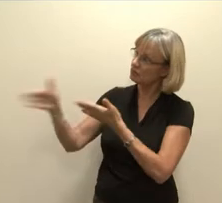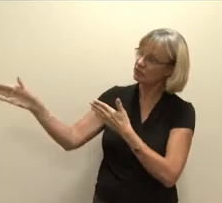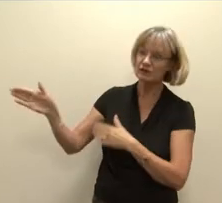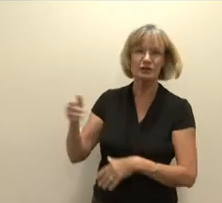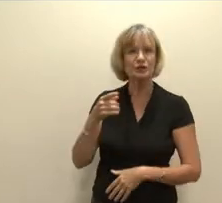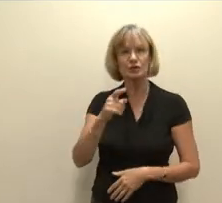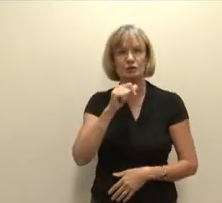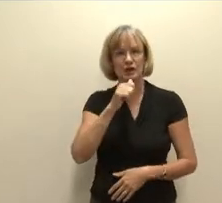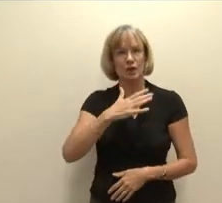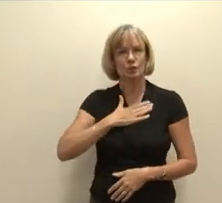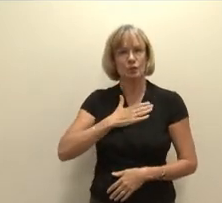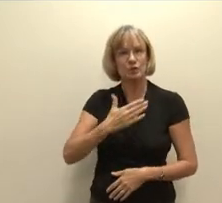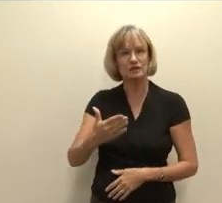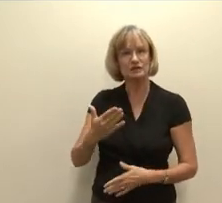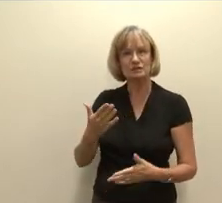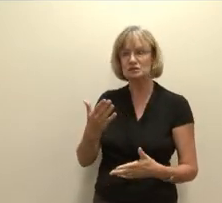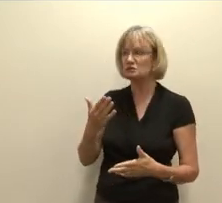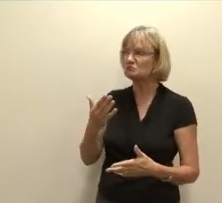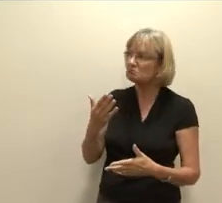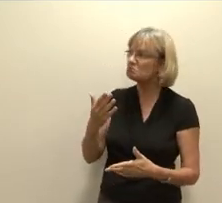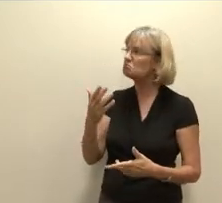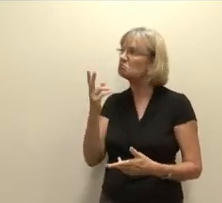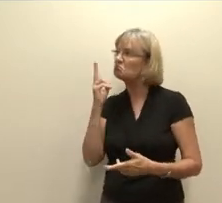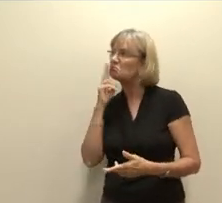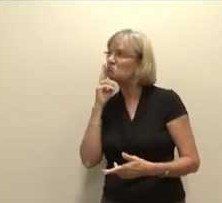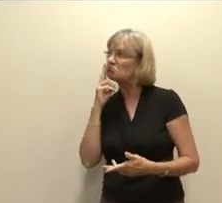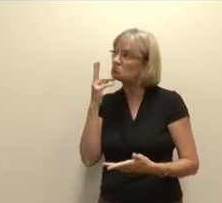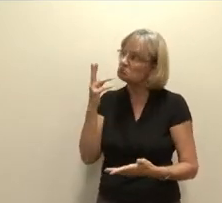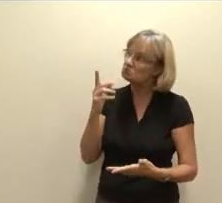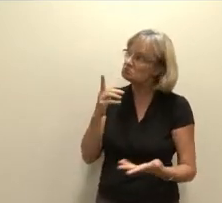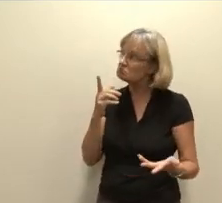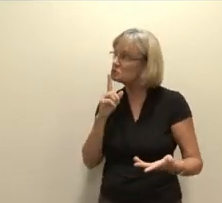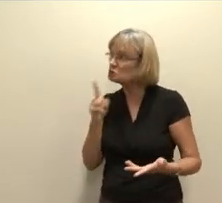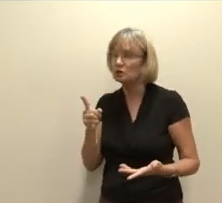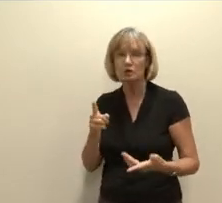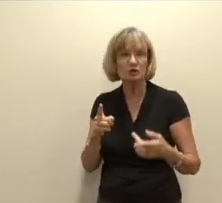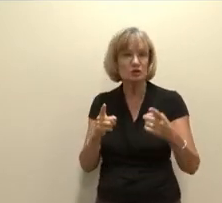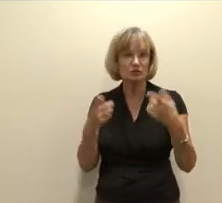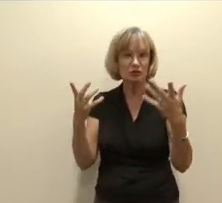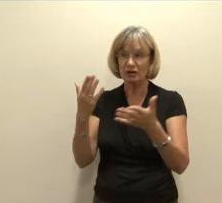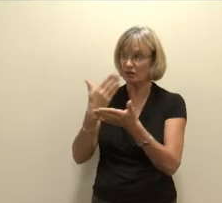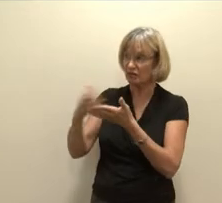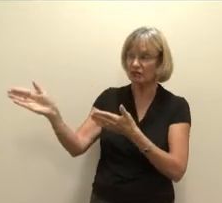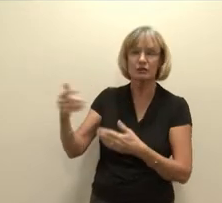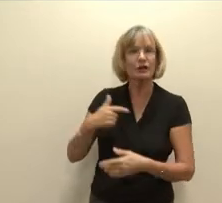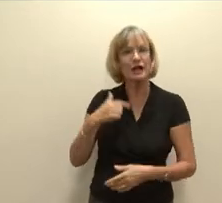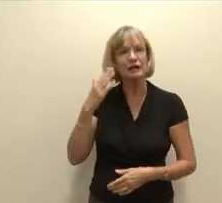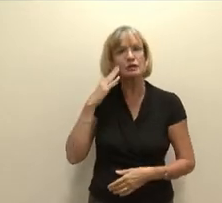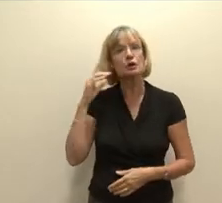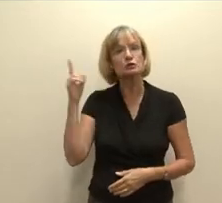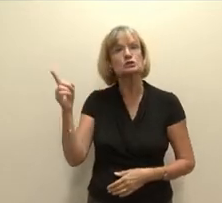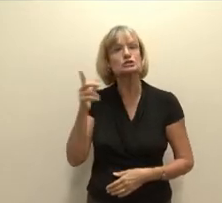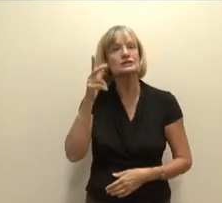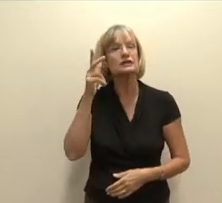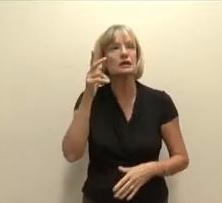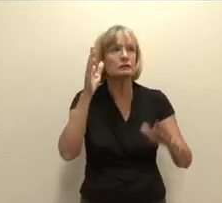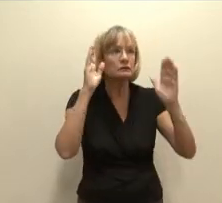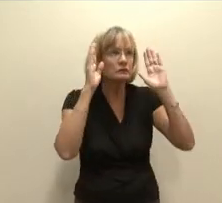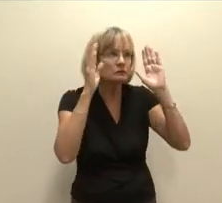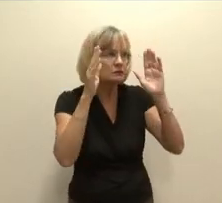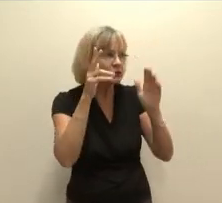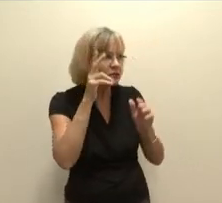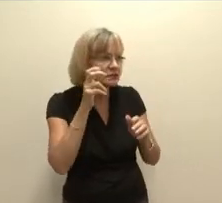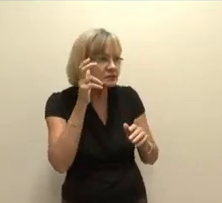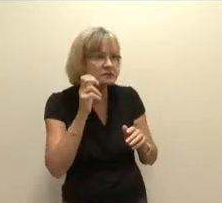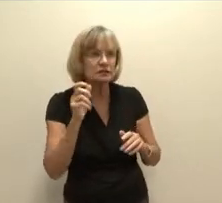not going to be interested to see whether or not that's true, I know she listens. I've watched it.